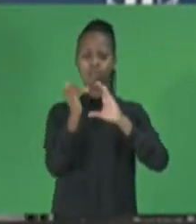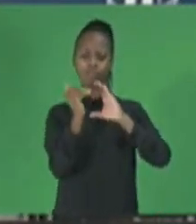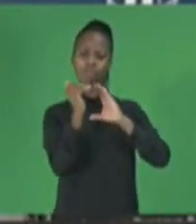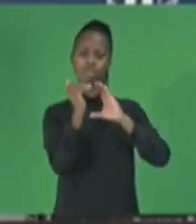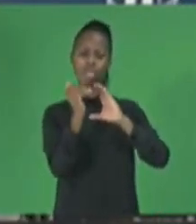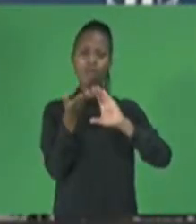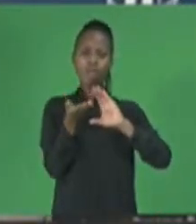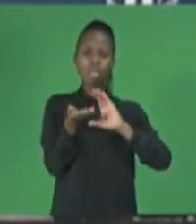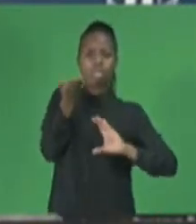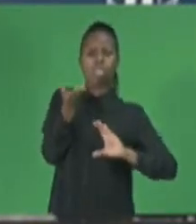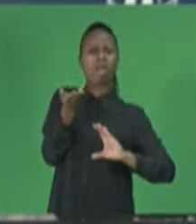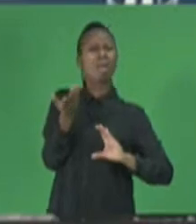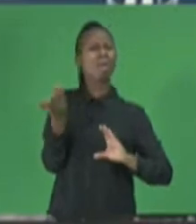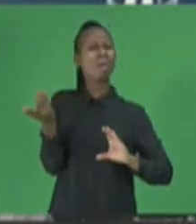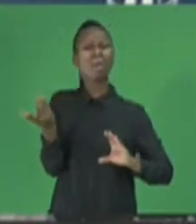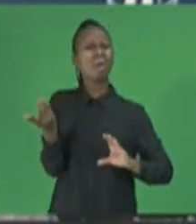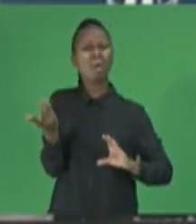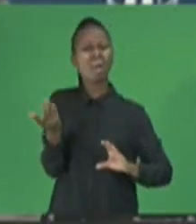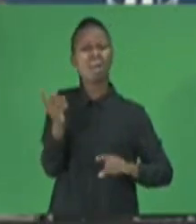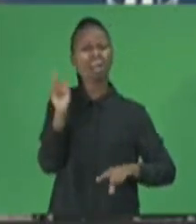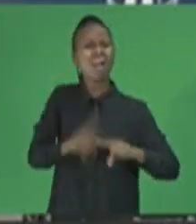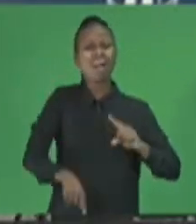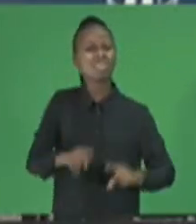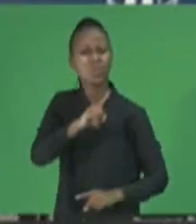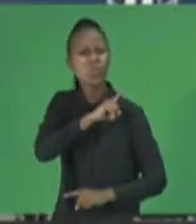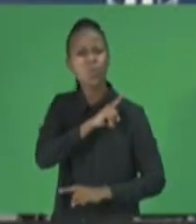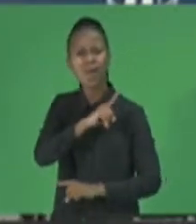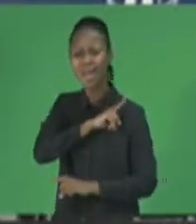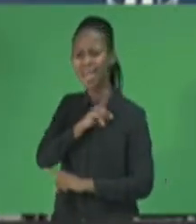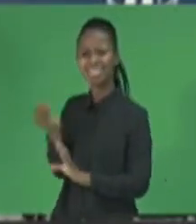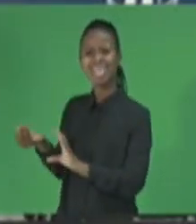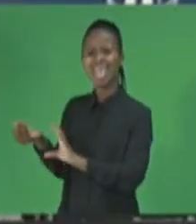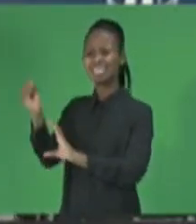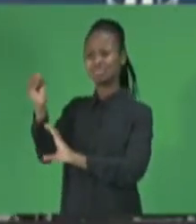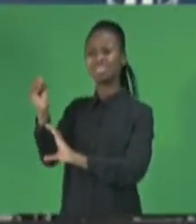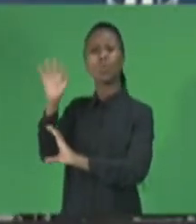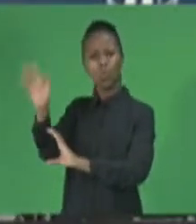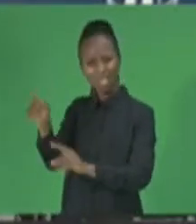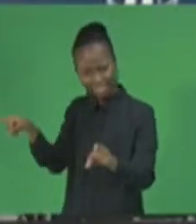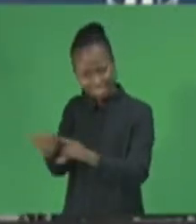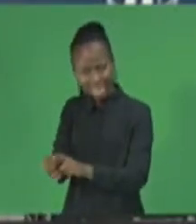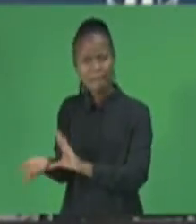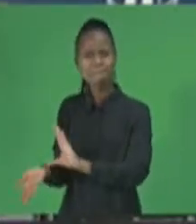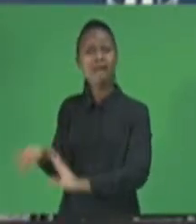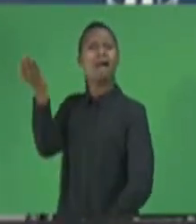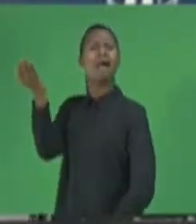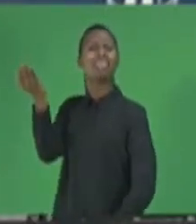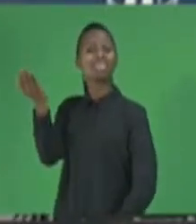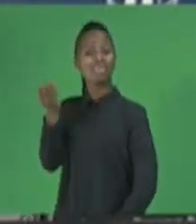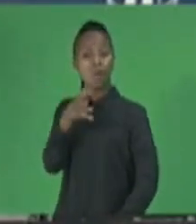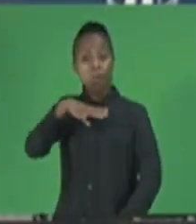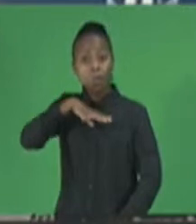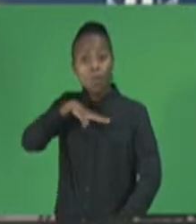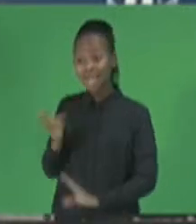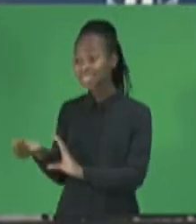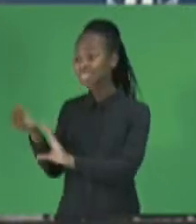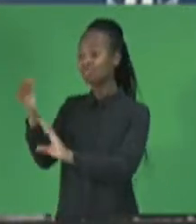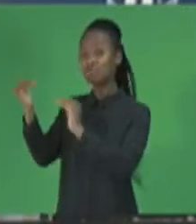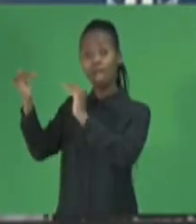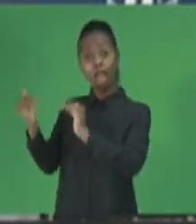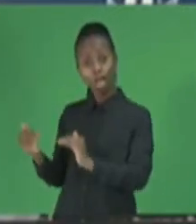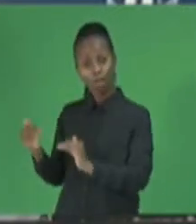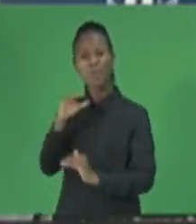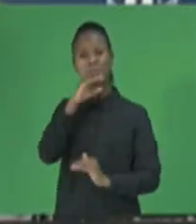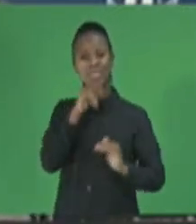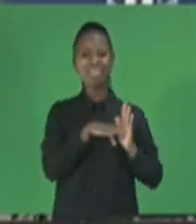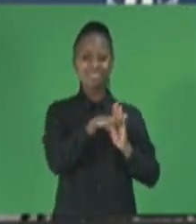begets higher interest rates. If you want lower interest rates into the future, you have got to drive inflation